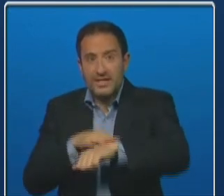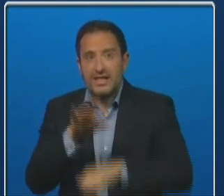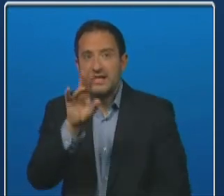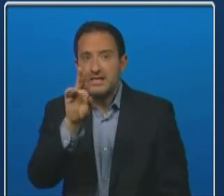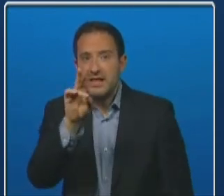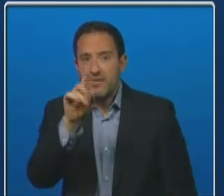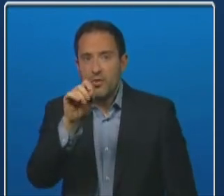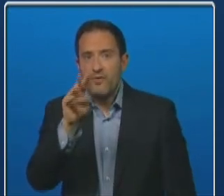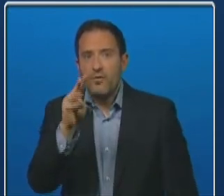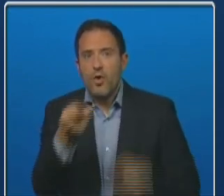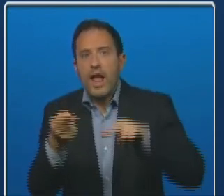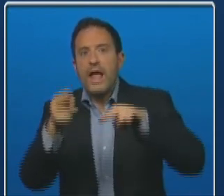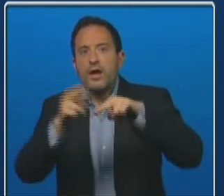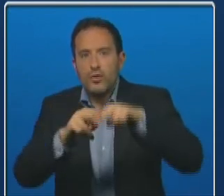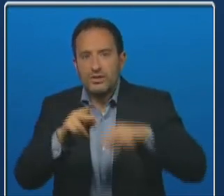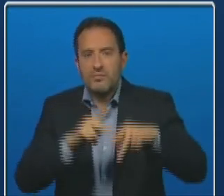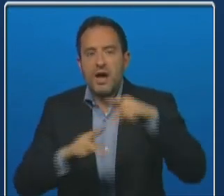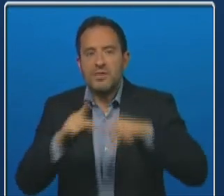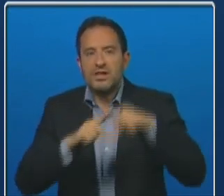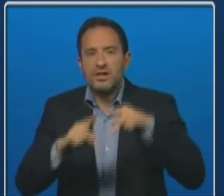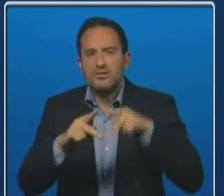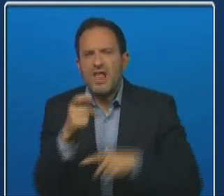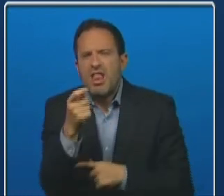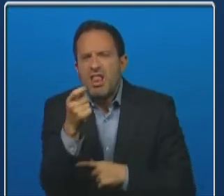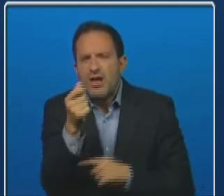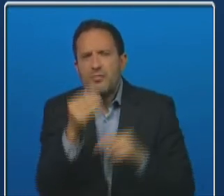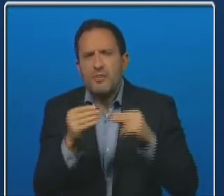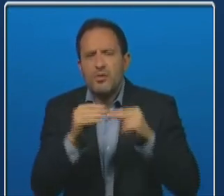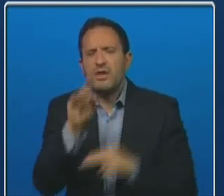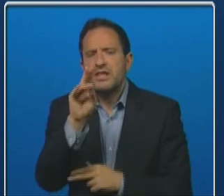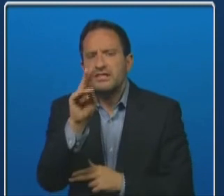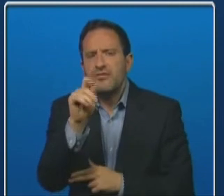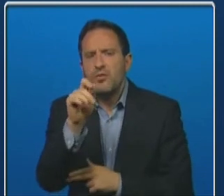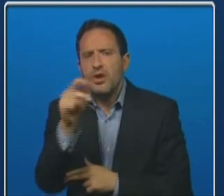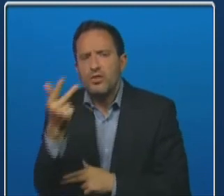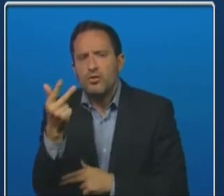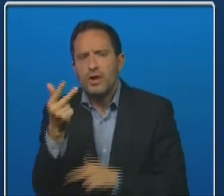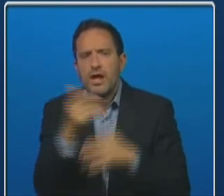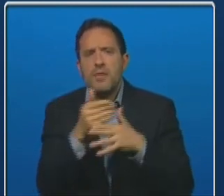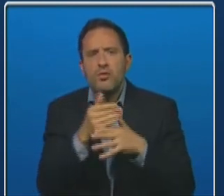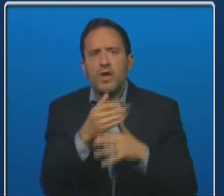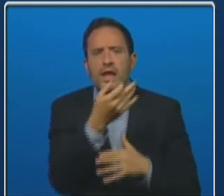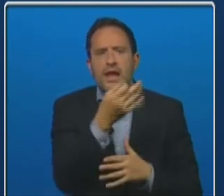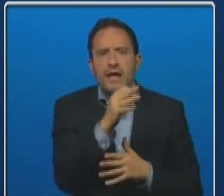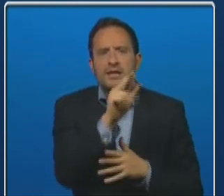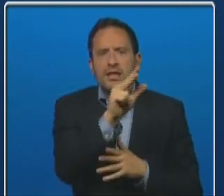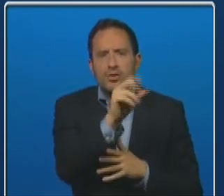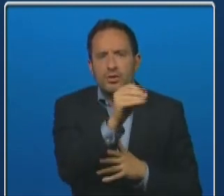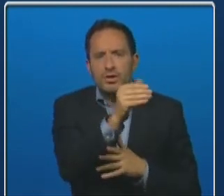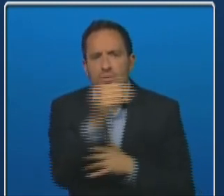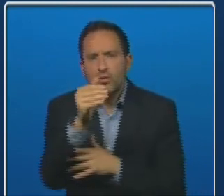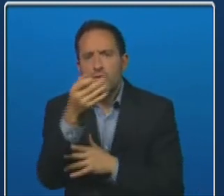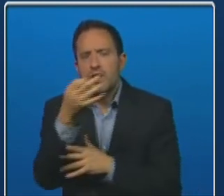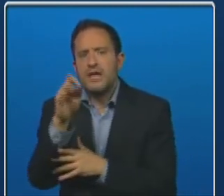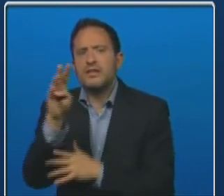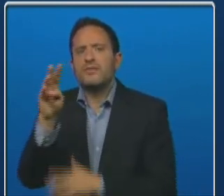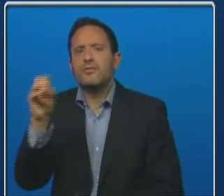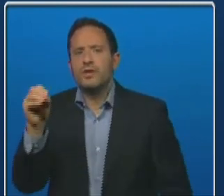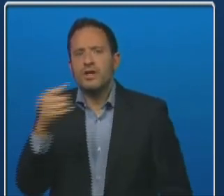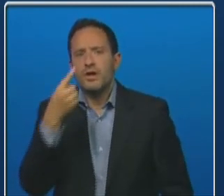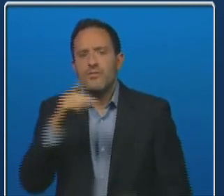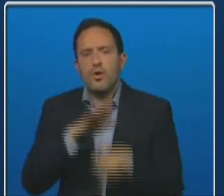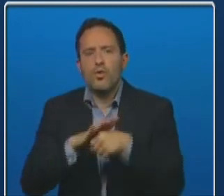in population this decade was only slightly more than the 7.3% increase between 1930 and 1940.